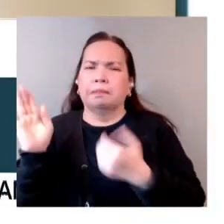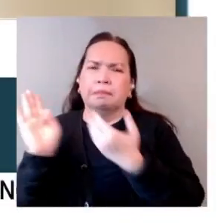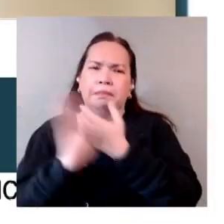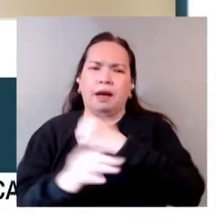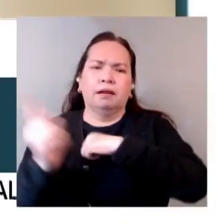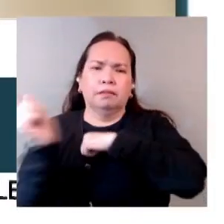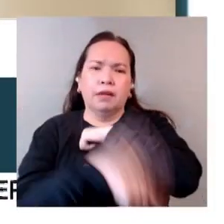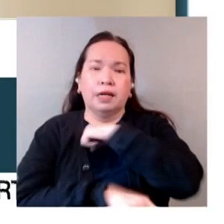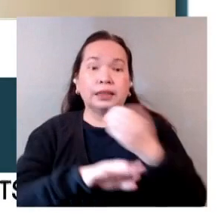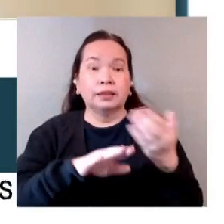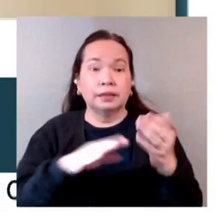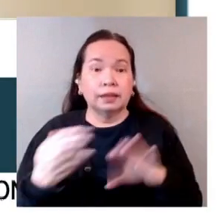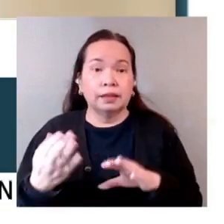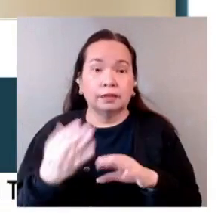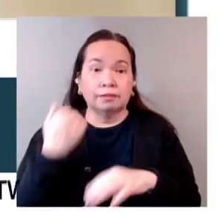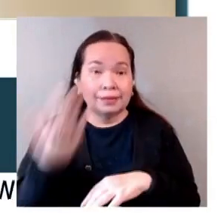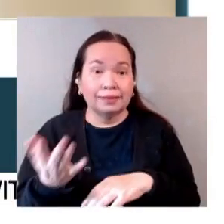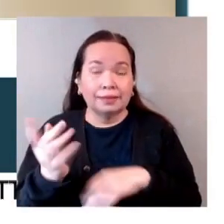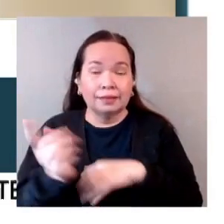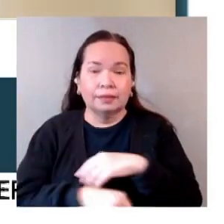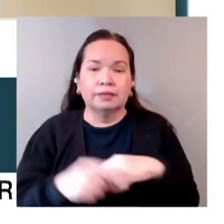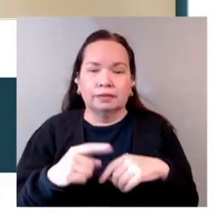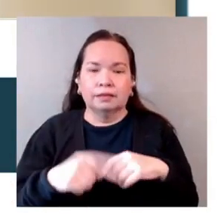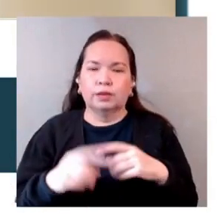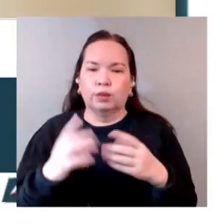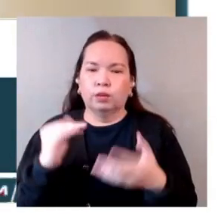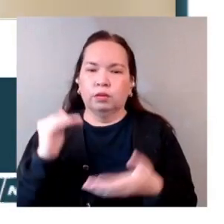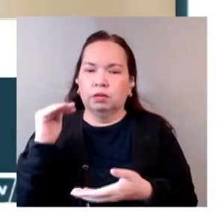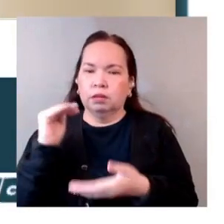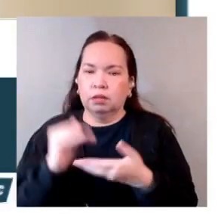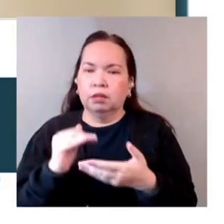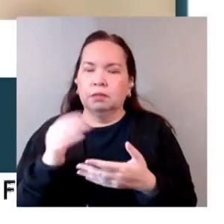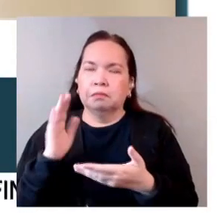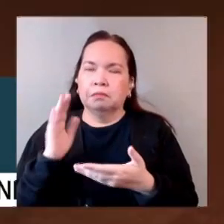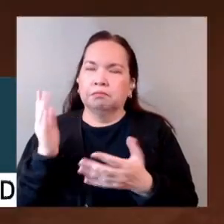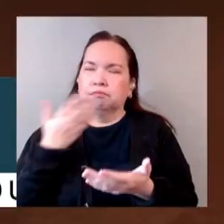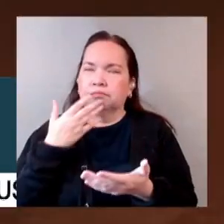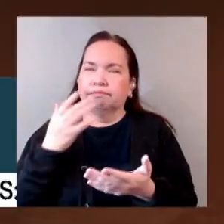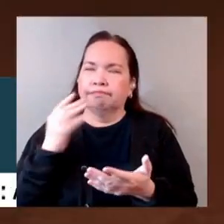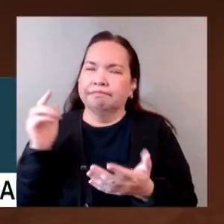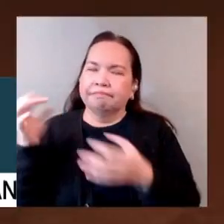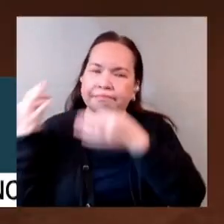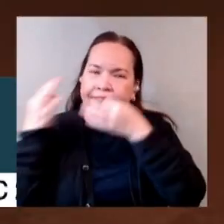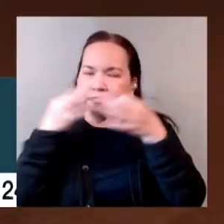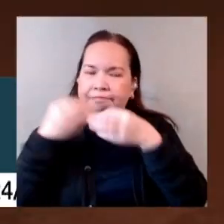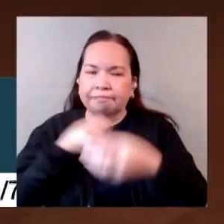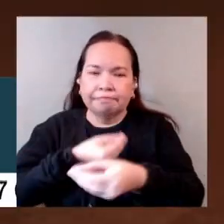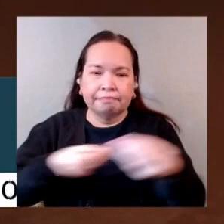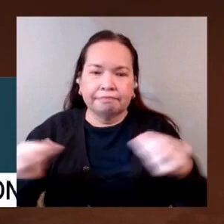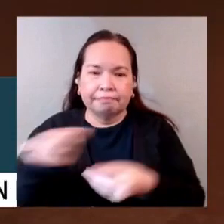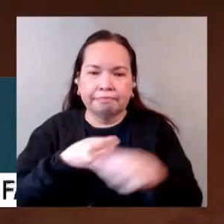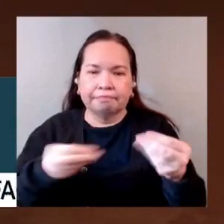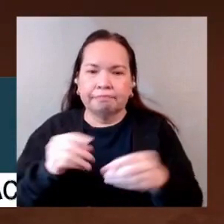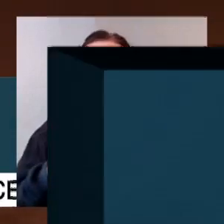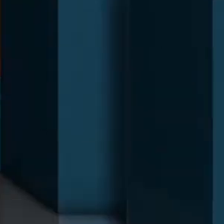the illegal drug trade. Barbers made that proposal even as he believes the drug situation in the country has improved.